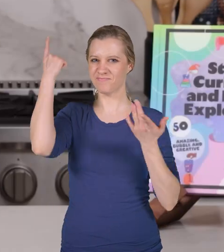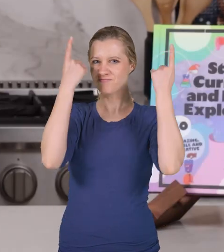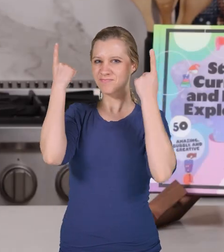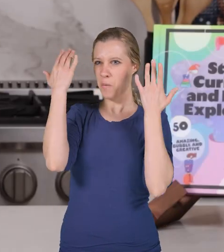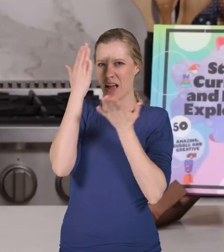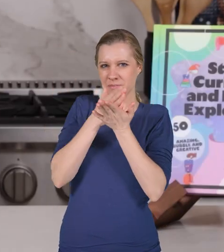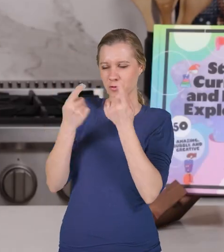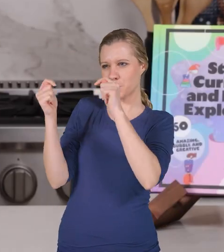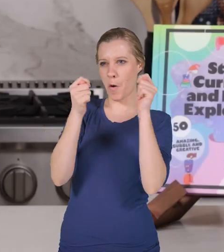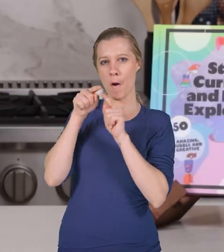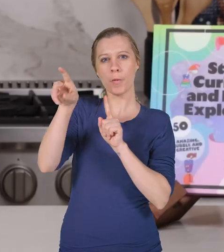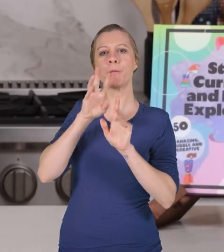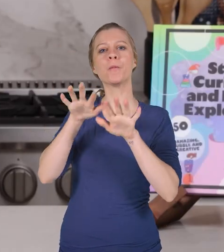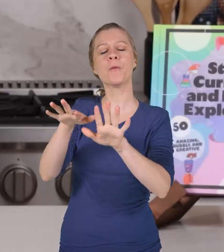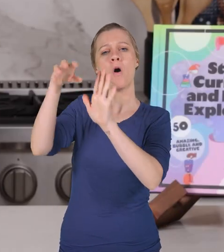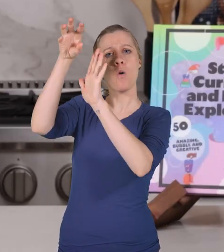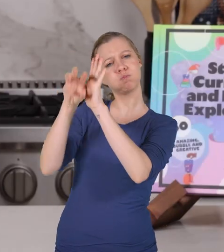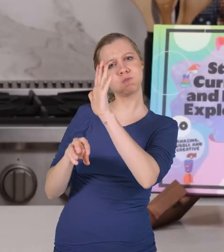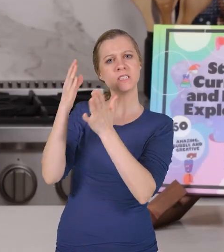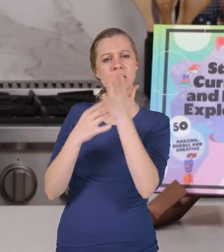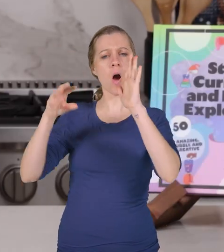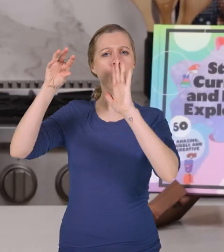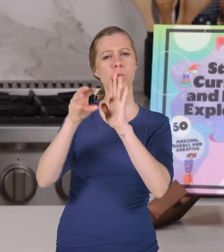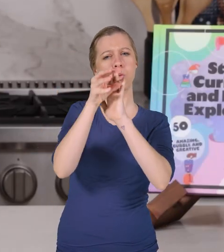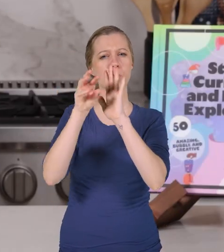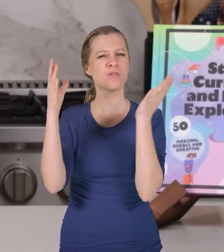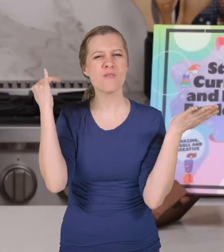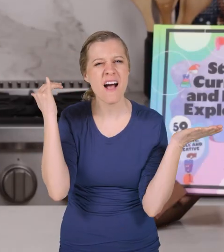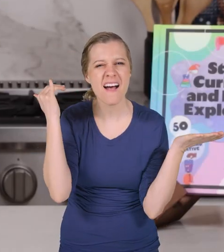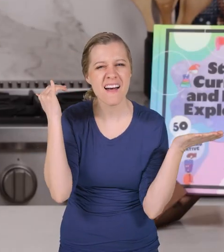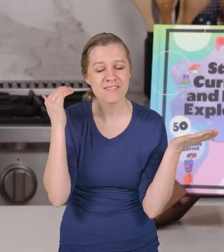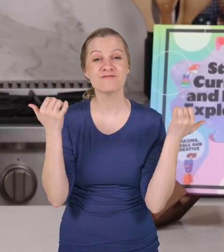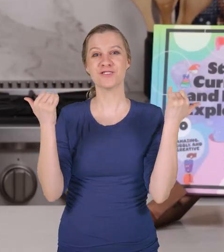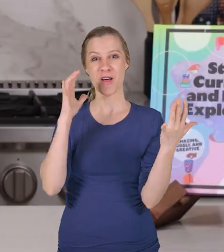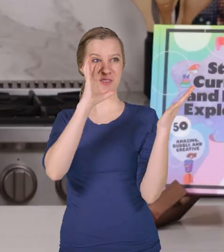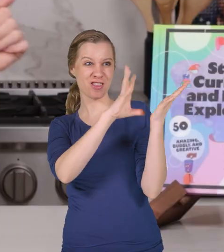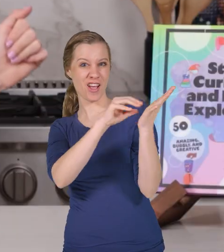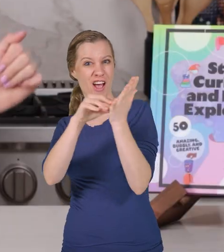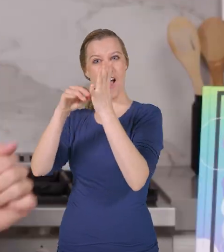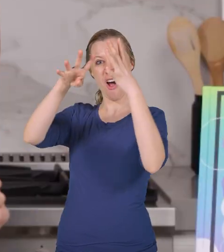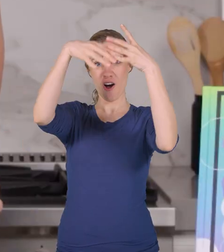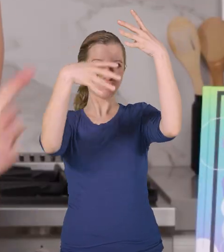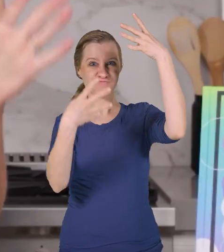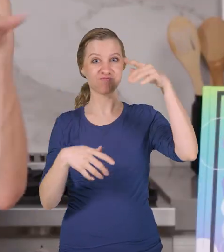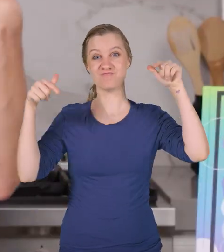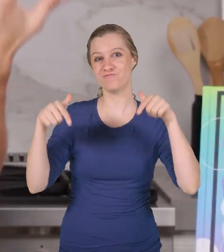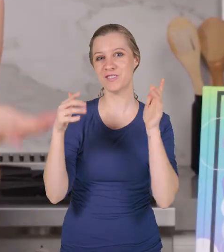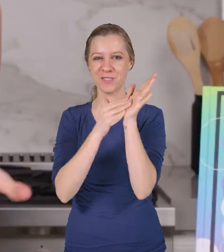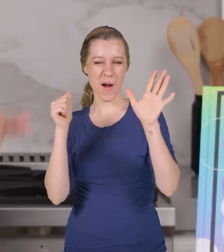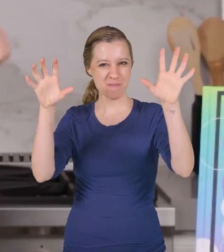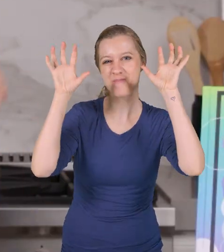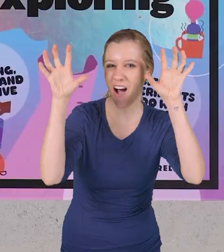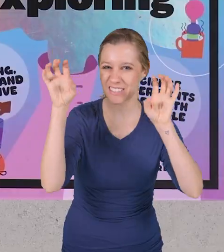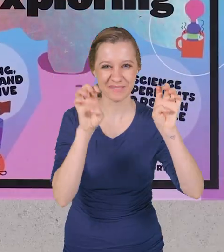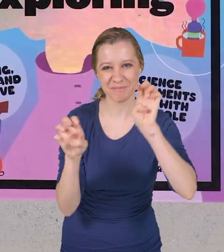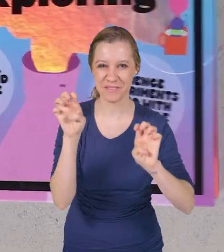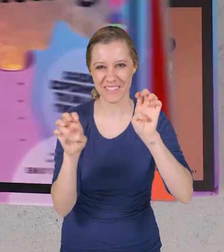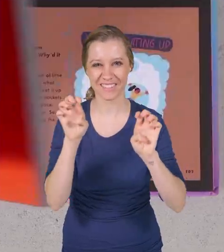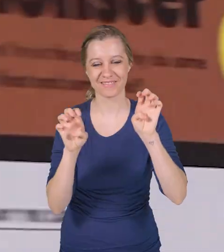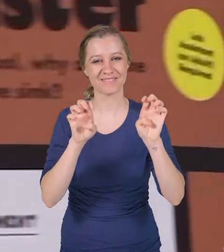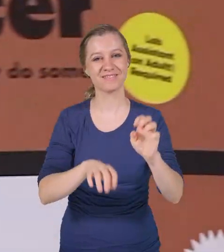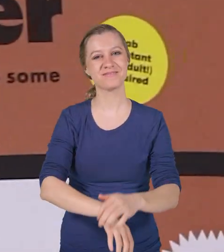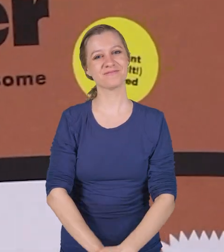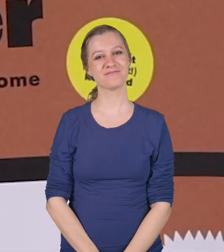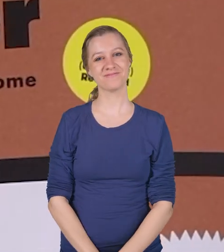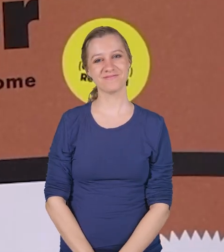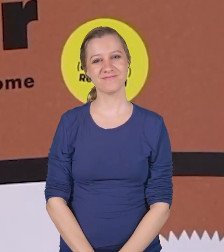Have you ever wondered, why do some pool toys sink while others float? Today, we will learn about all of this and more with